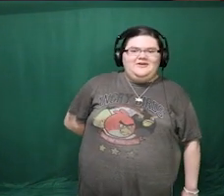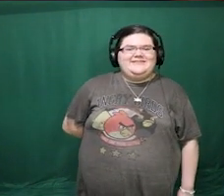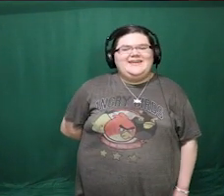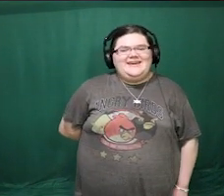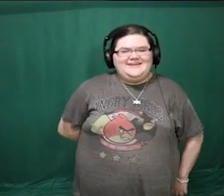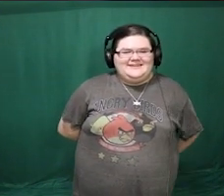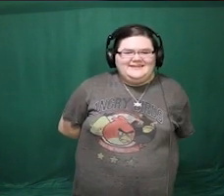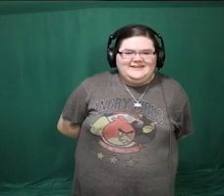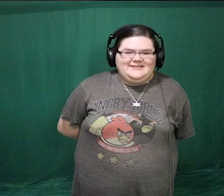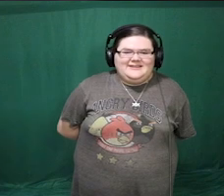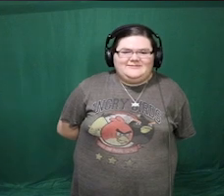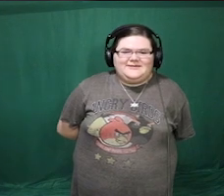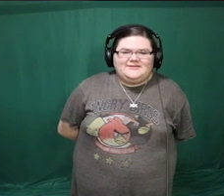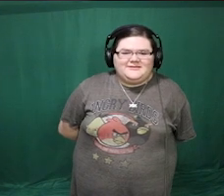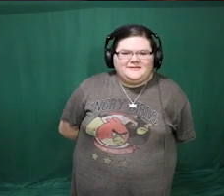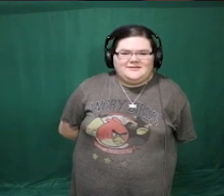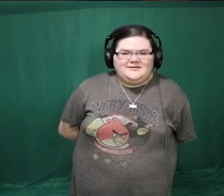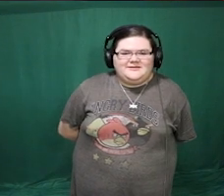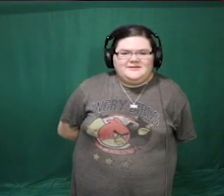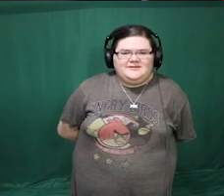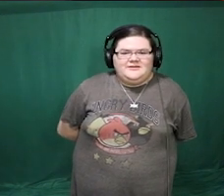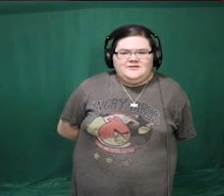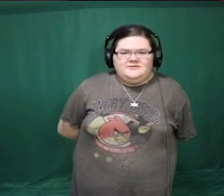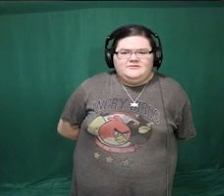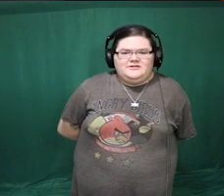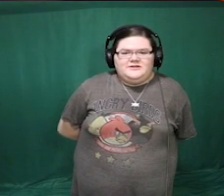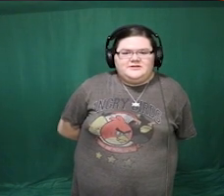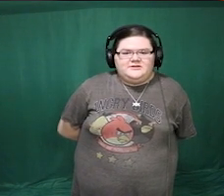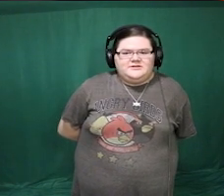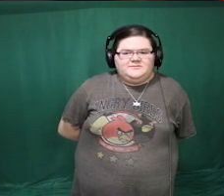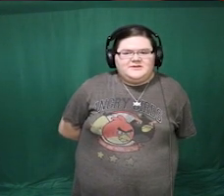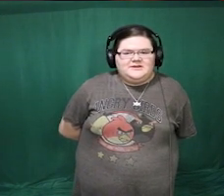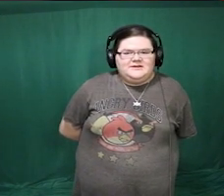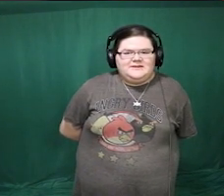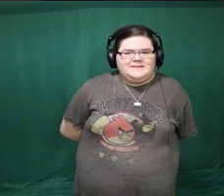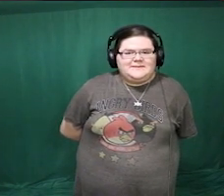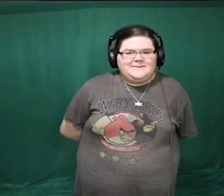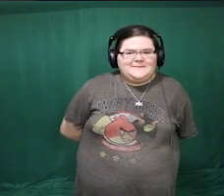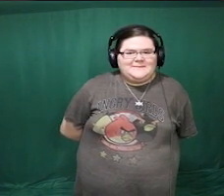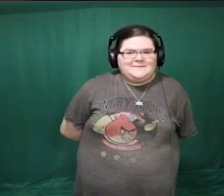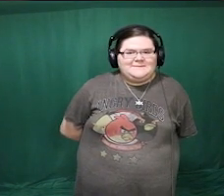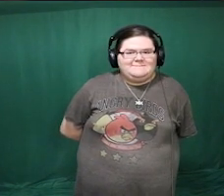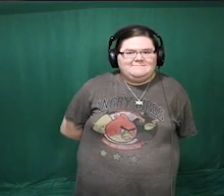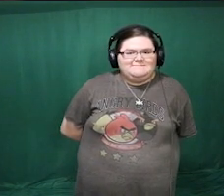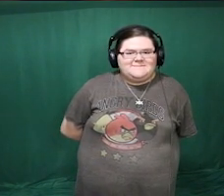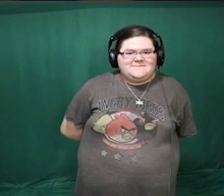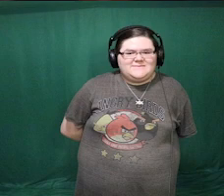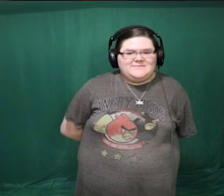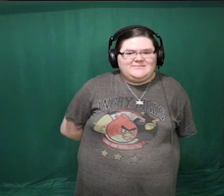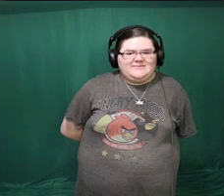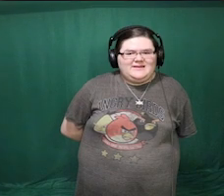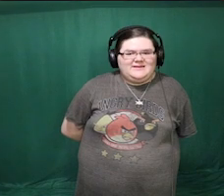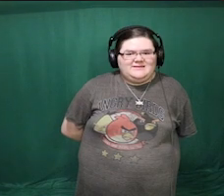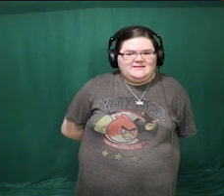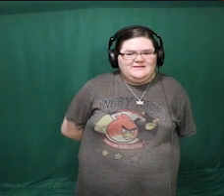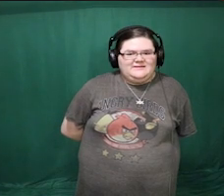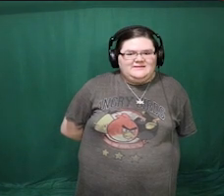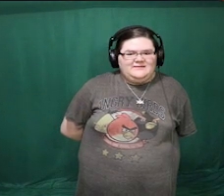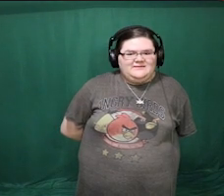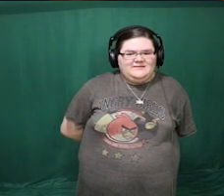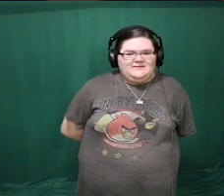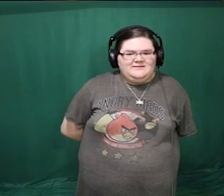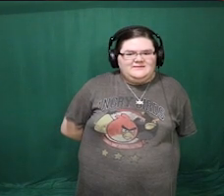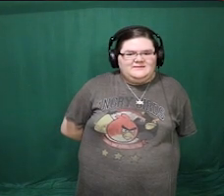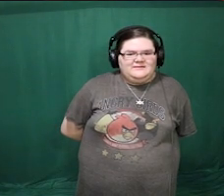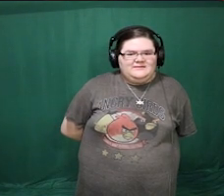controller disconnected. Oh no, Ethan! He's facing rolling not something. Round, not the rapid fire round, look at this. Come on, Ethan, come on. Did you get